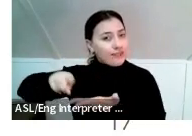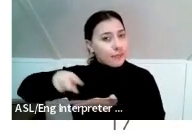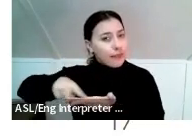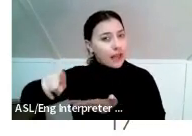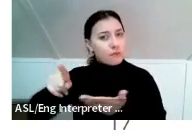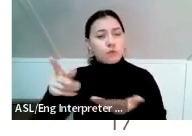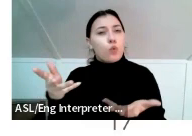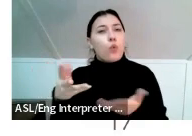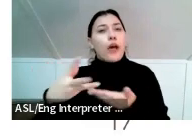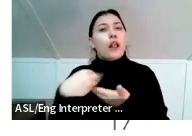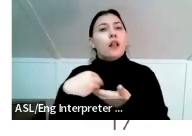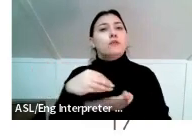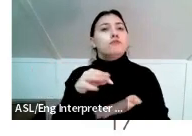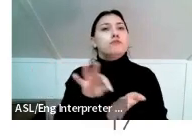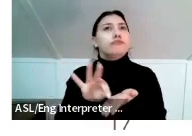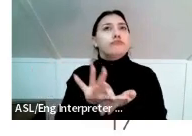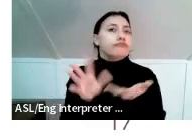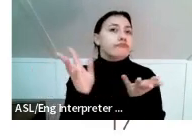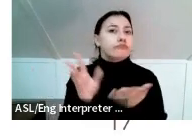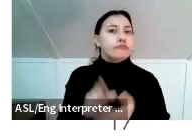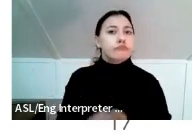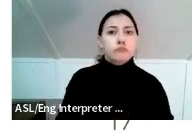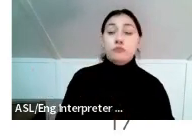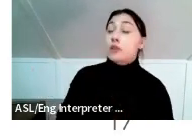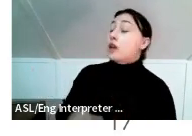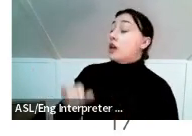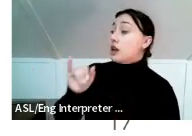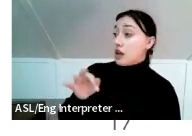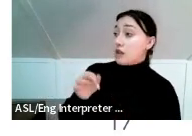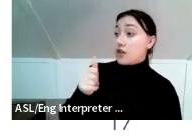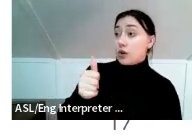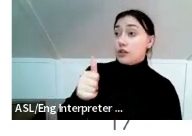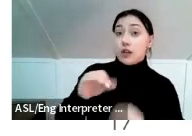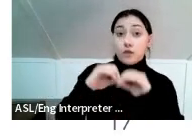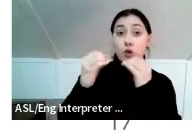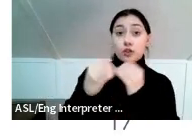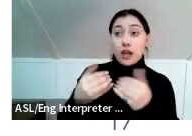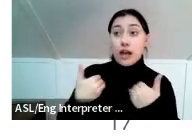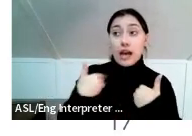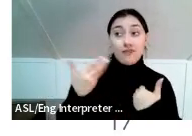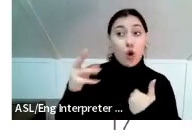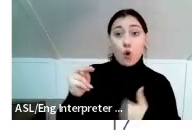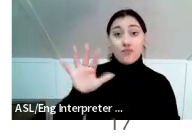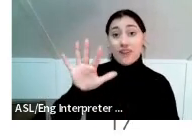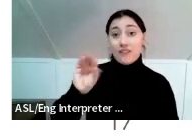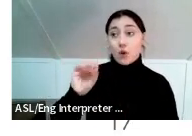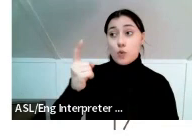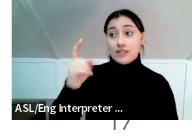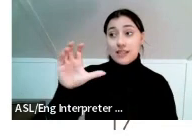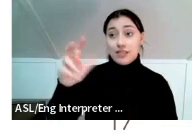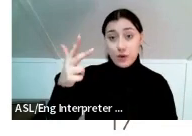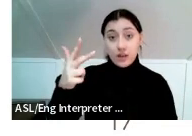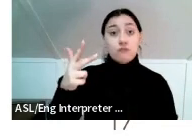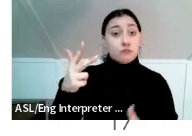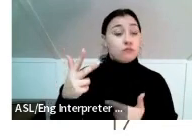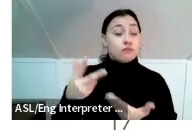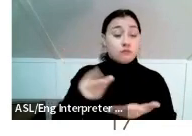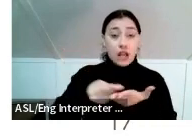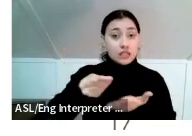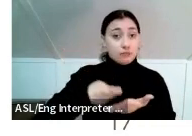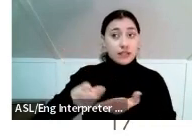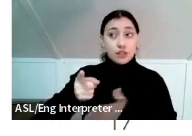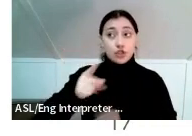what that includes? Well, if you are an organization that has your own 501c3, it is going to be the expenses that you